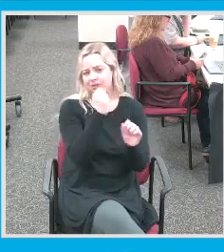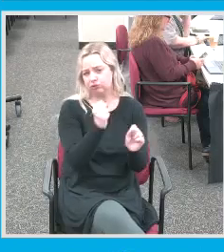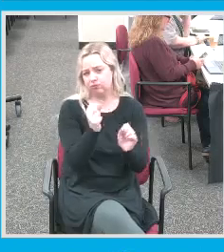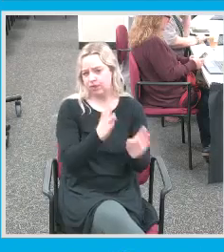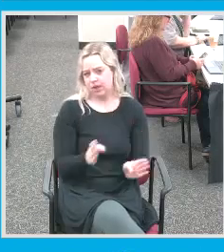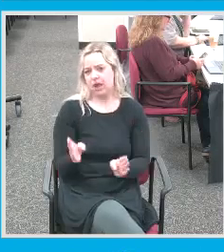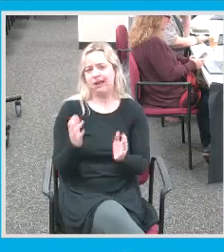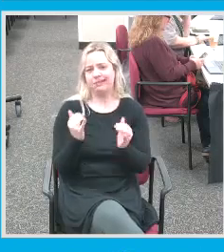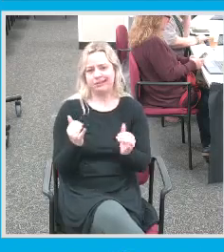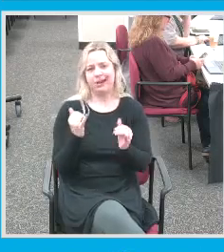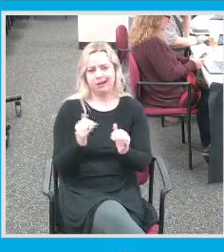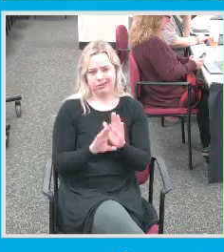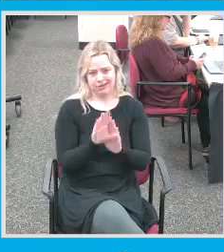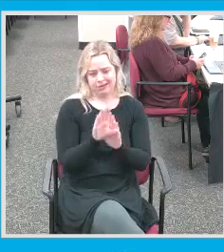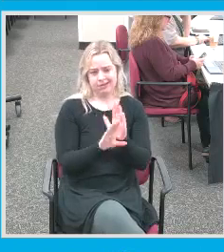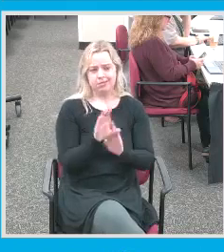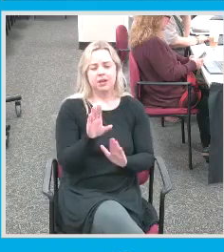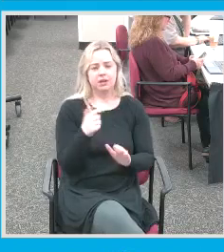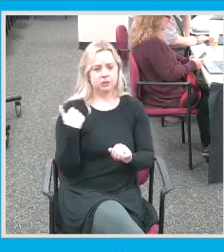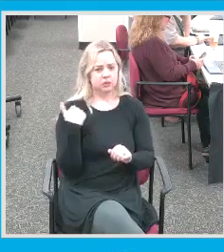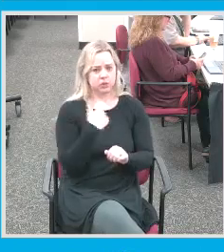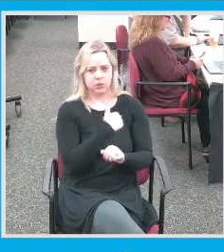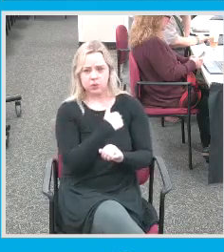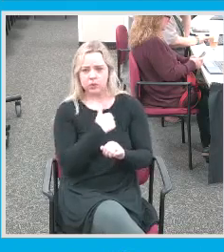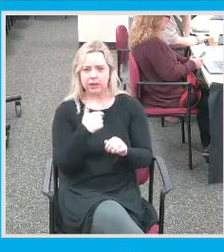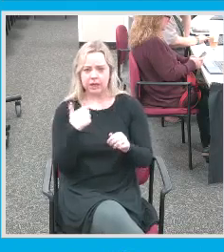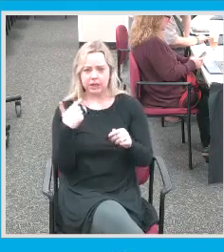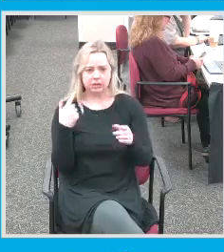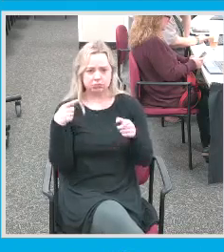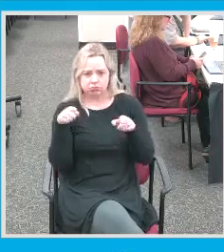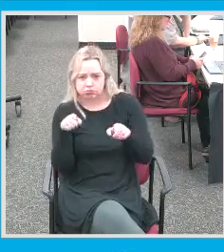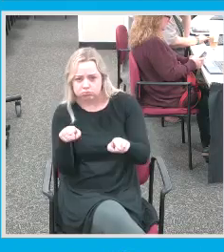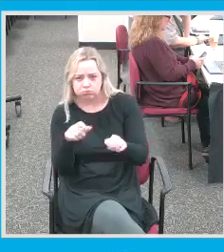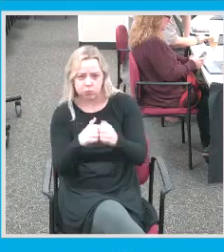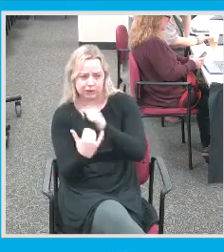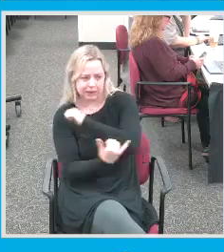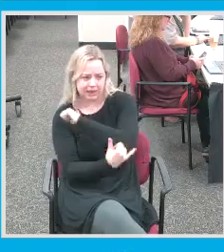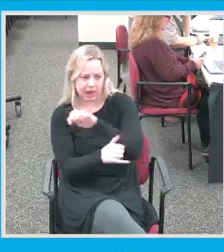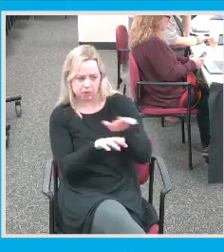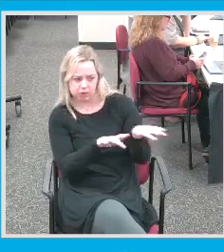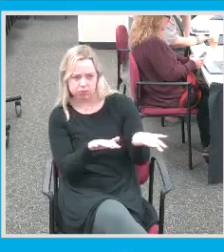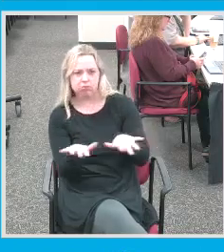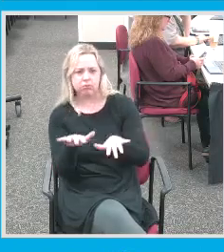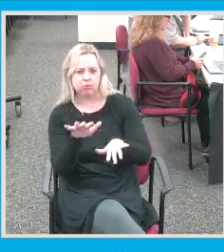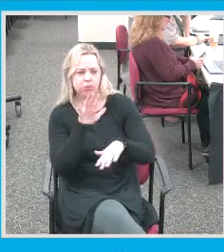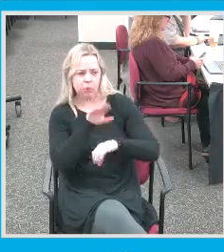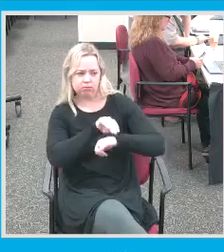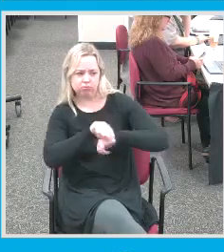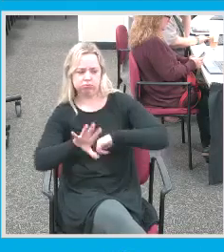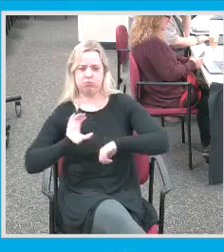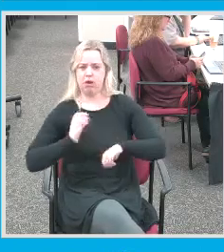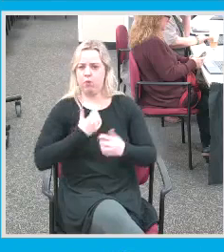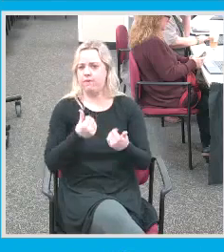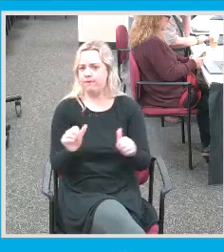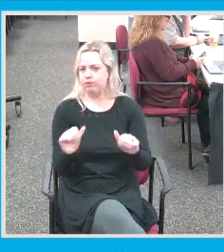we stay closely aligned to county and also integrate our efforts. We have